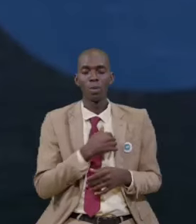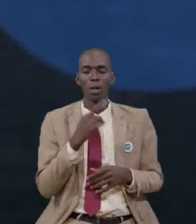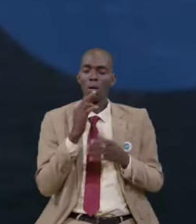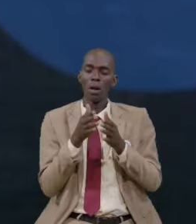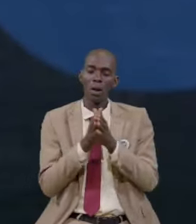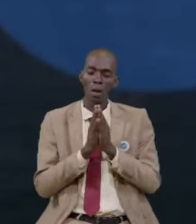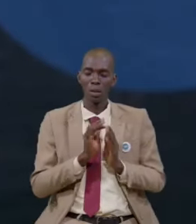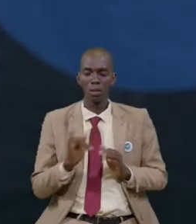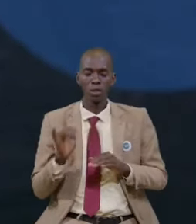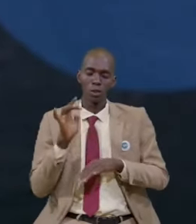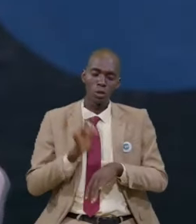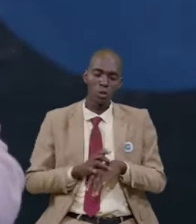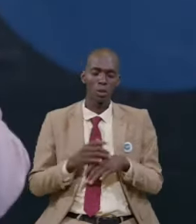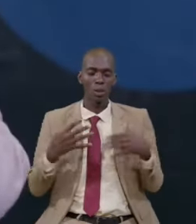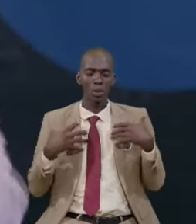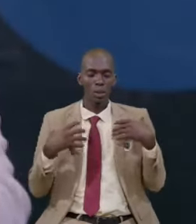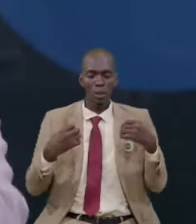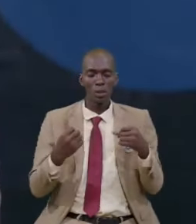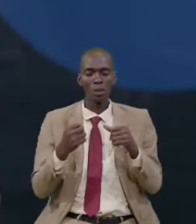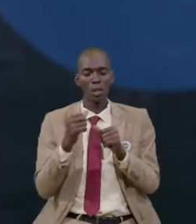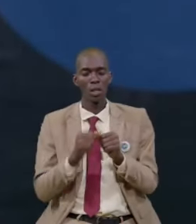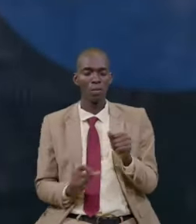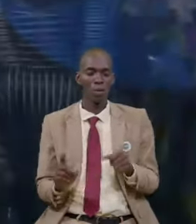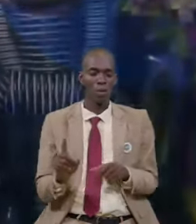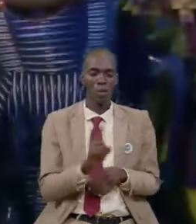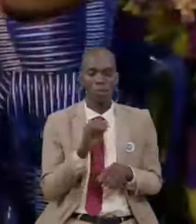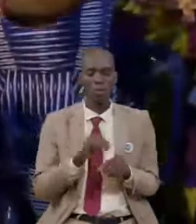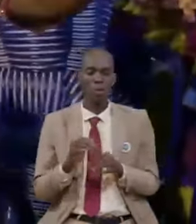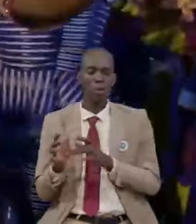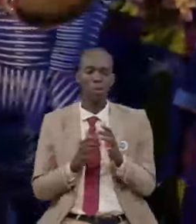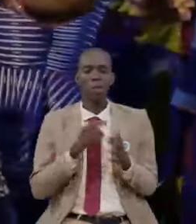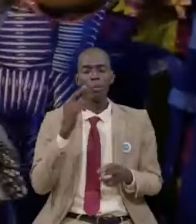heal everyone in Jesus' name. Amen.